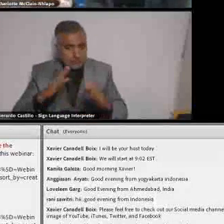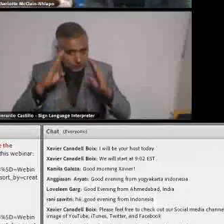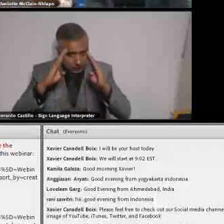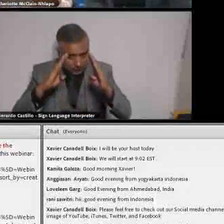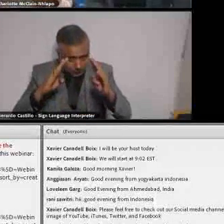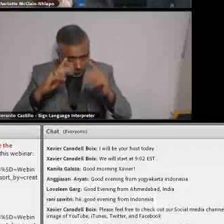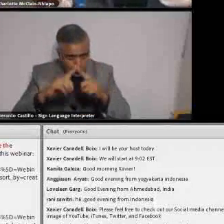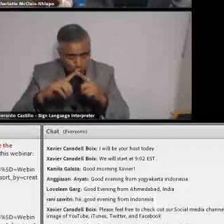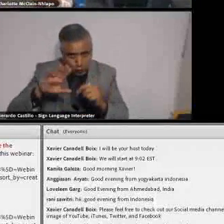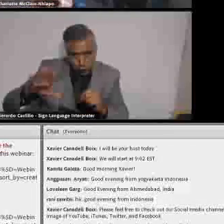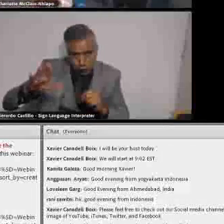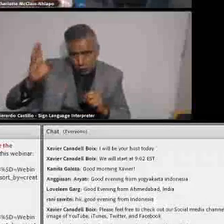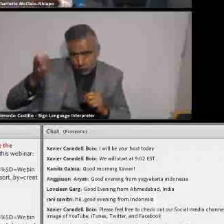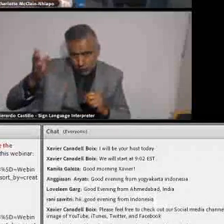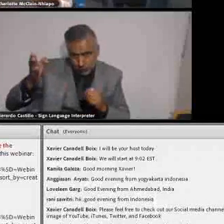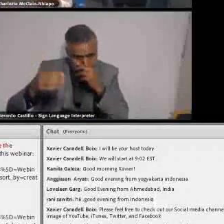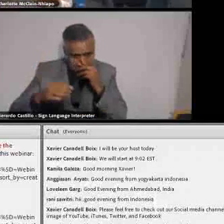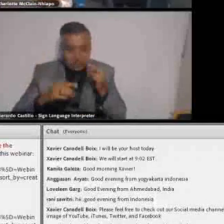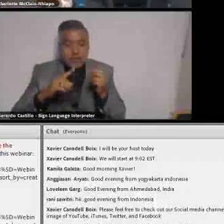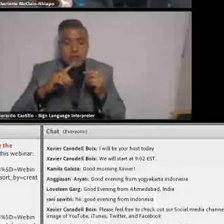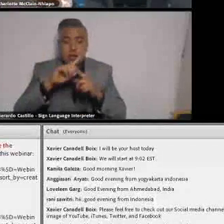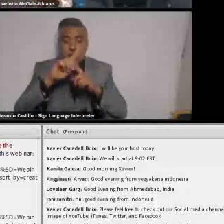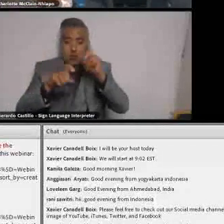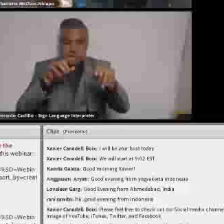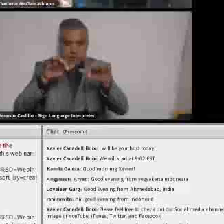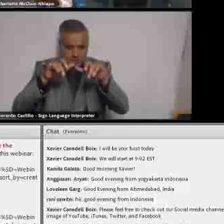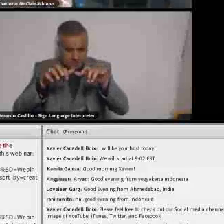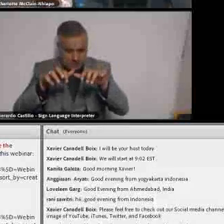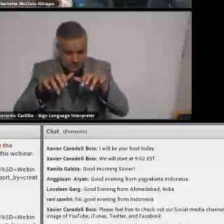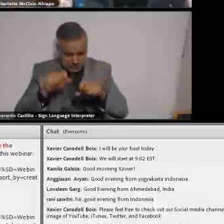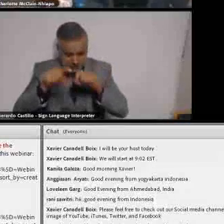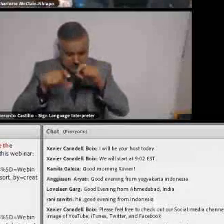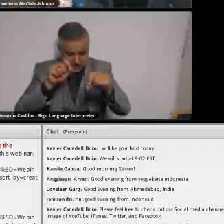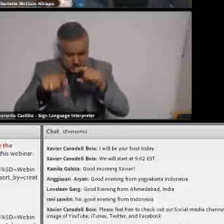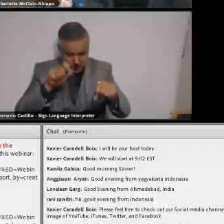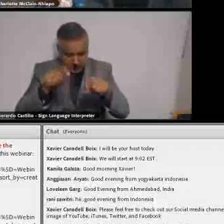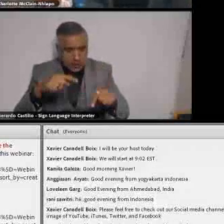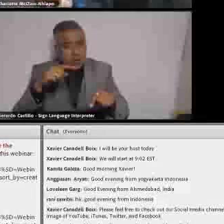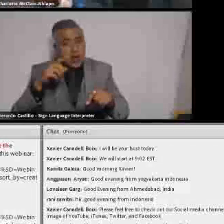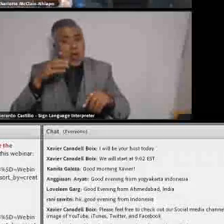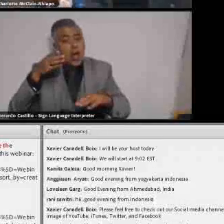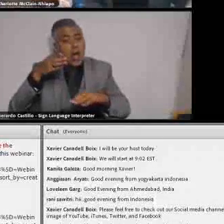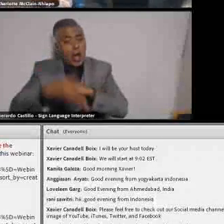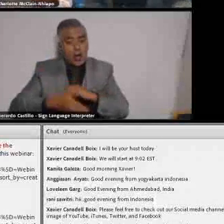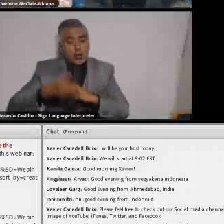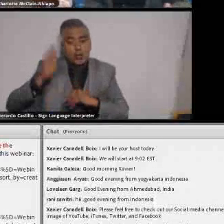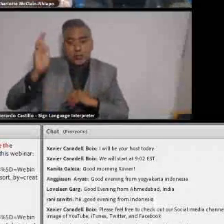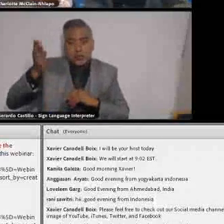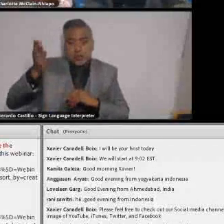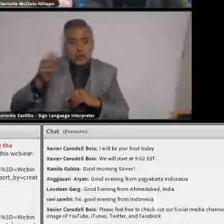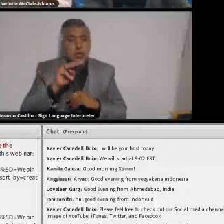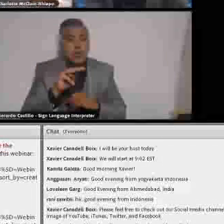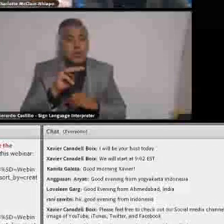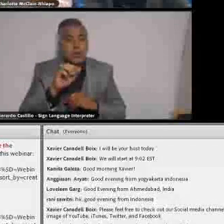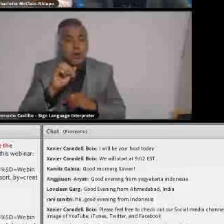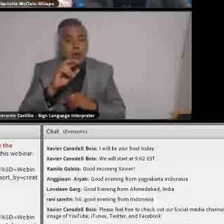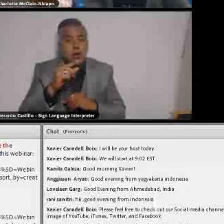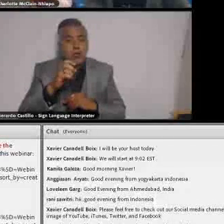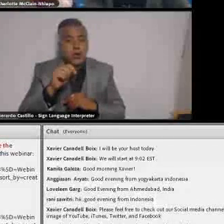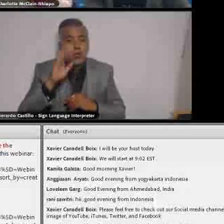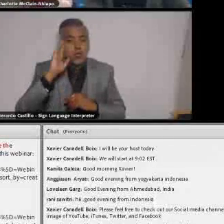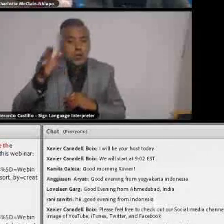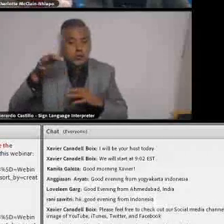listen closely, to send in questions. We will be having questions after the presentation from Margaret. So enough